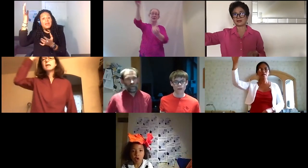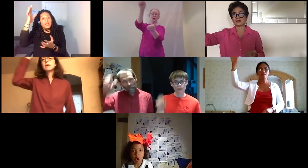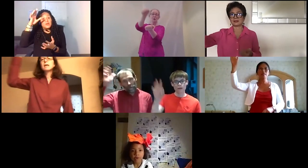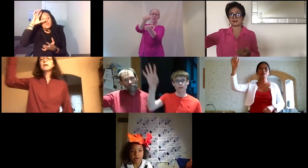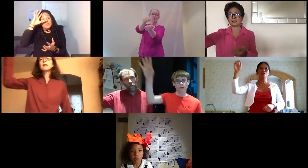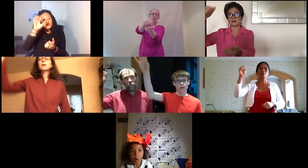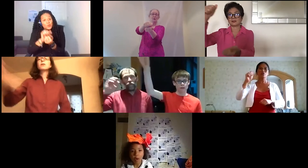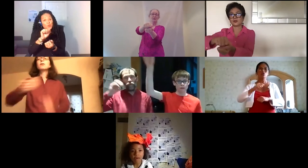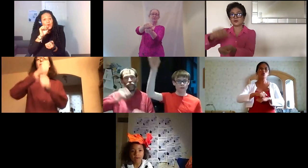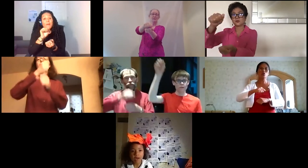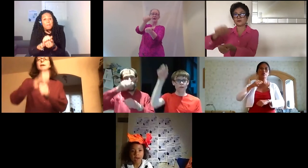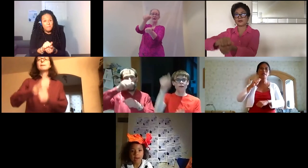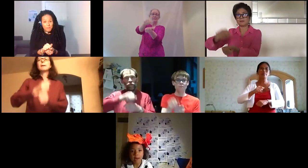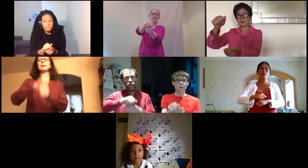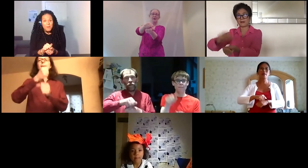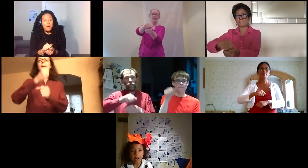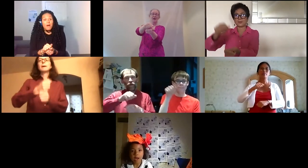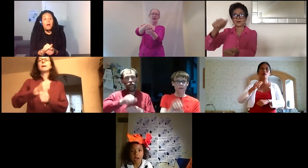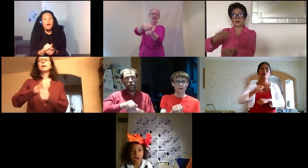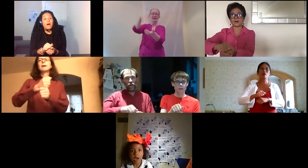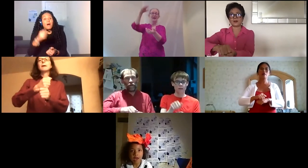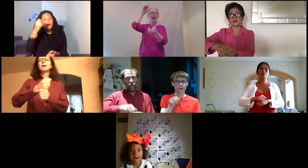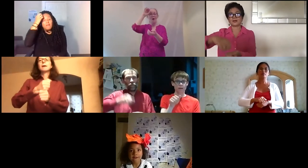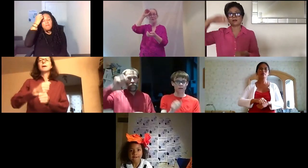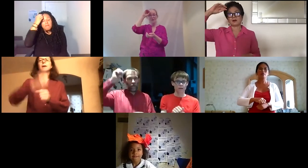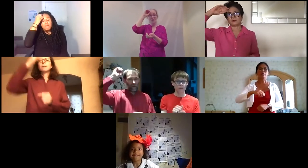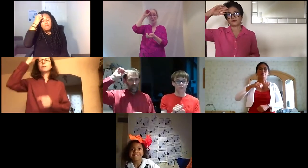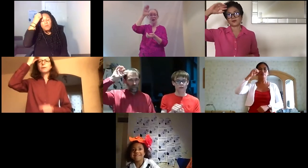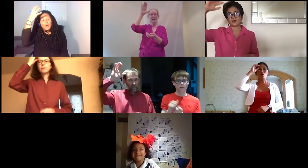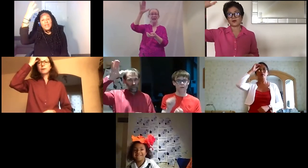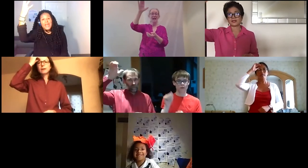forgetting to remember,